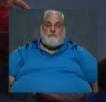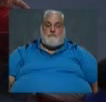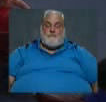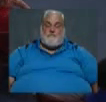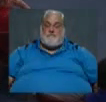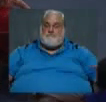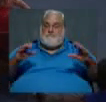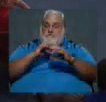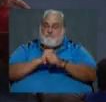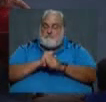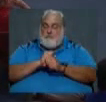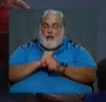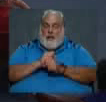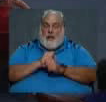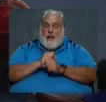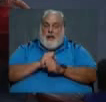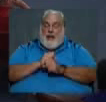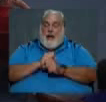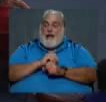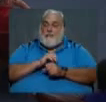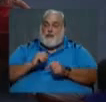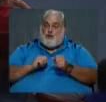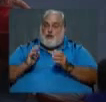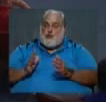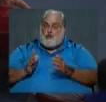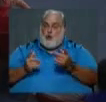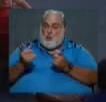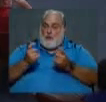Commissioners, questions, comments?